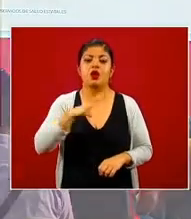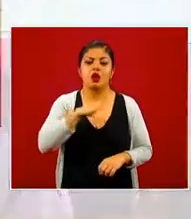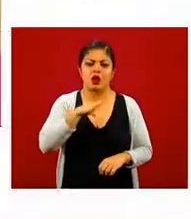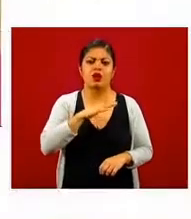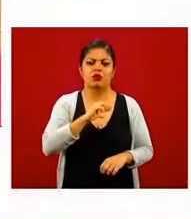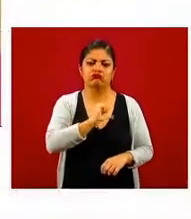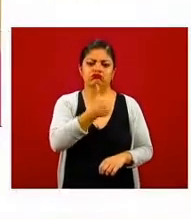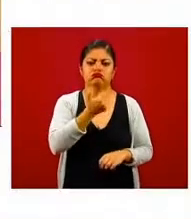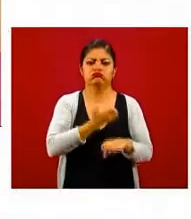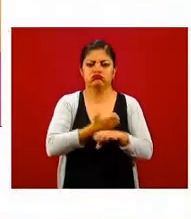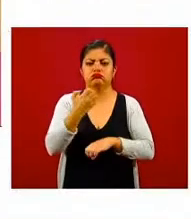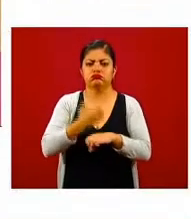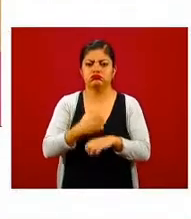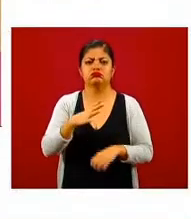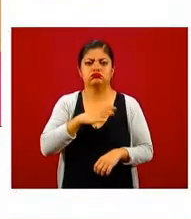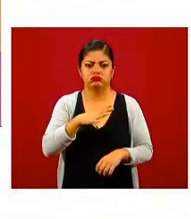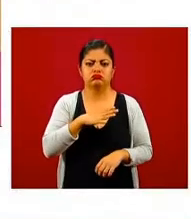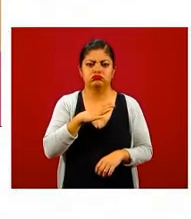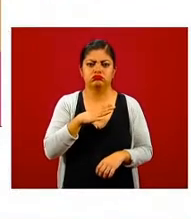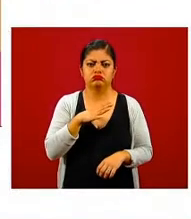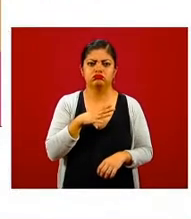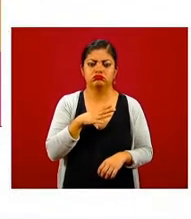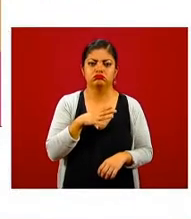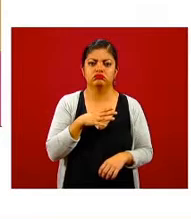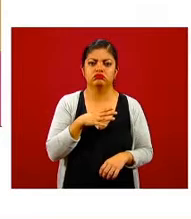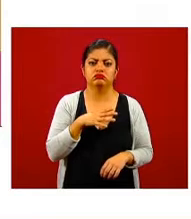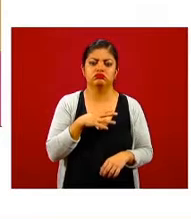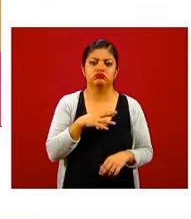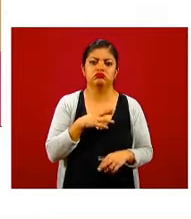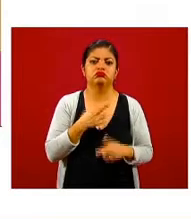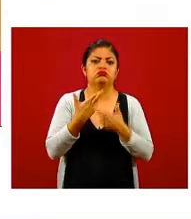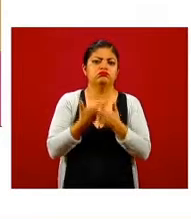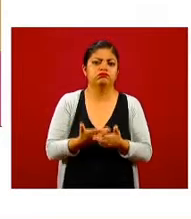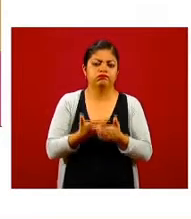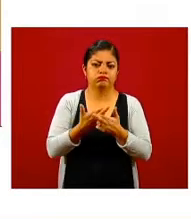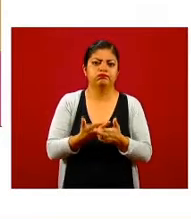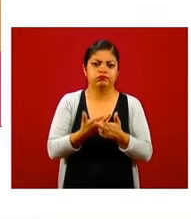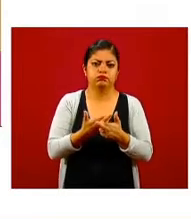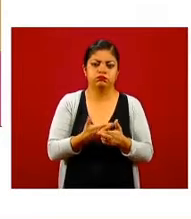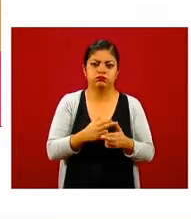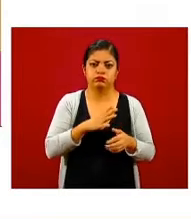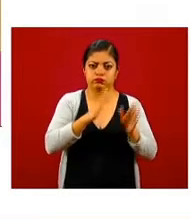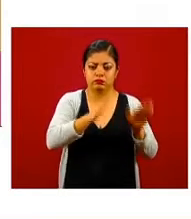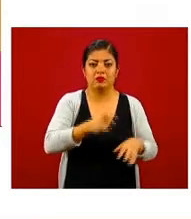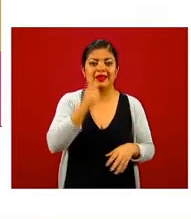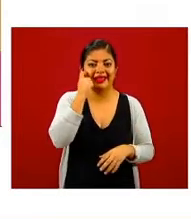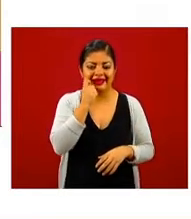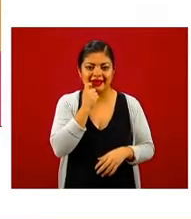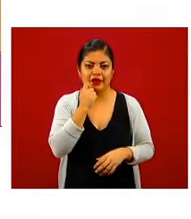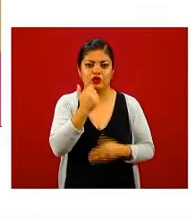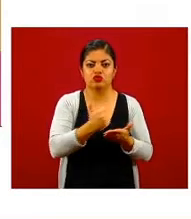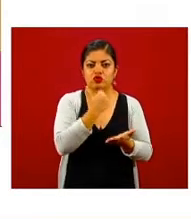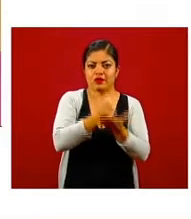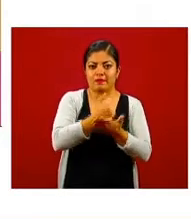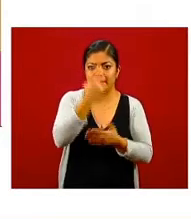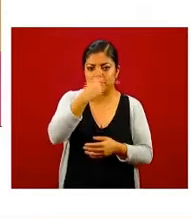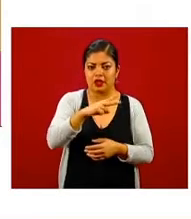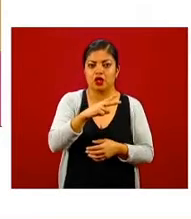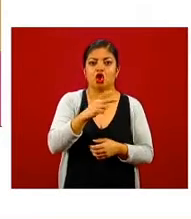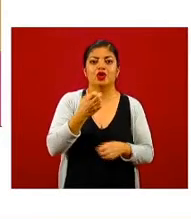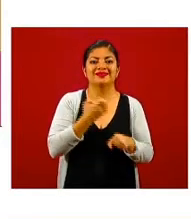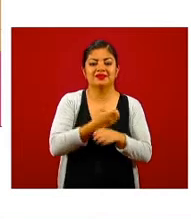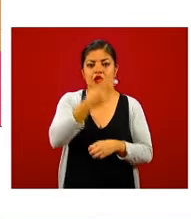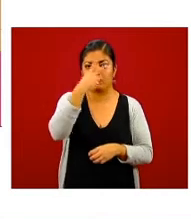this information represented by state. There are states that have higher occupancy rates. For